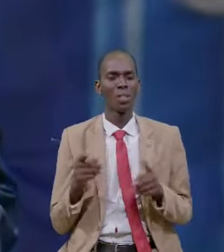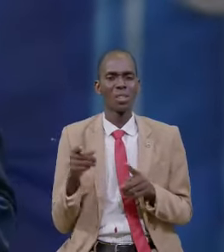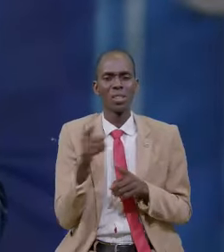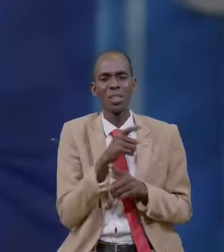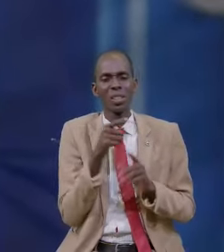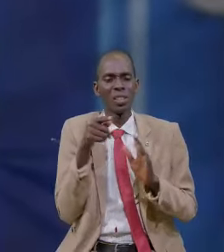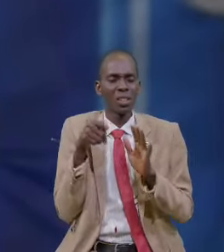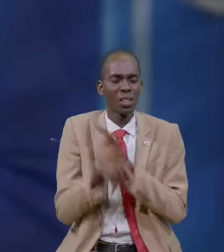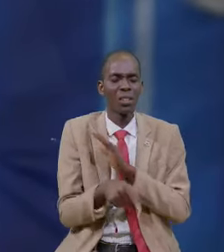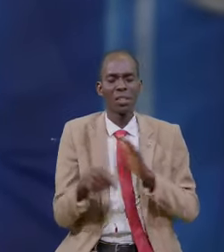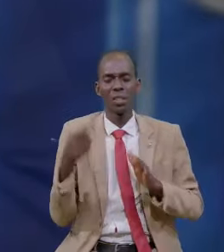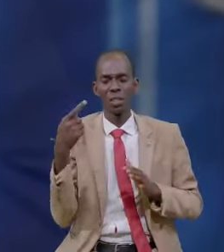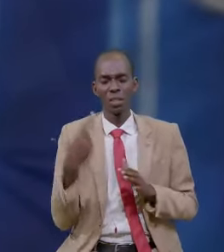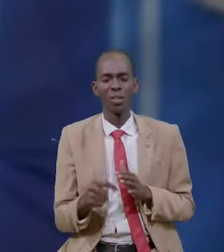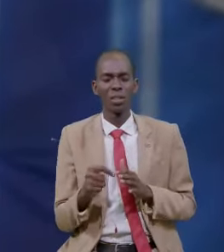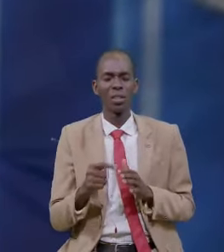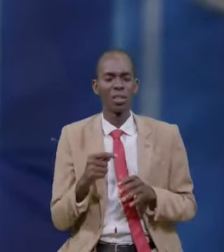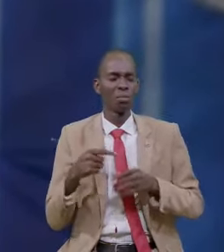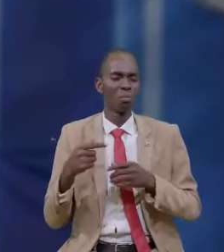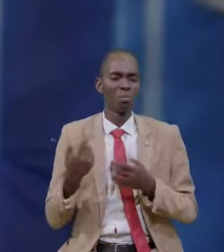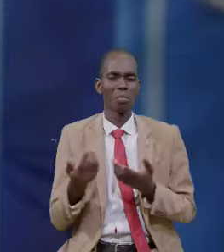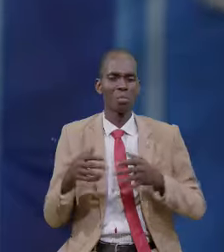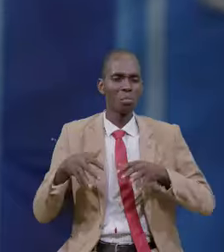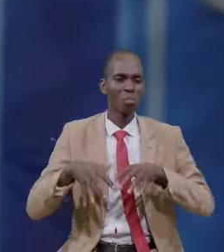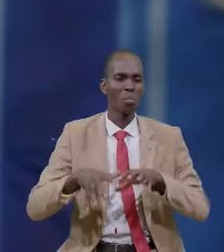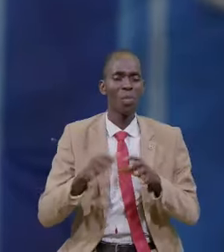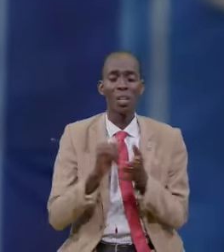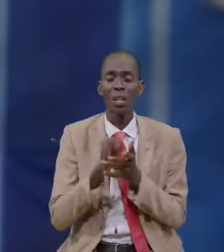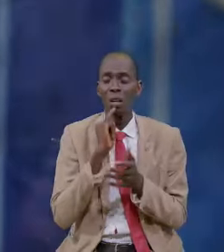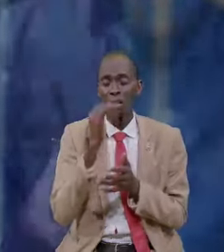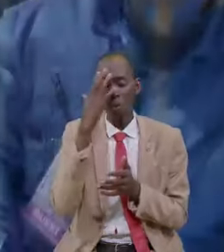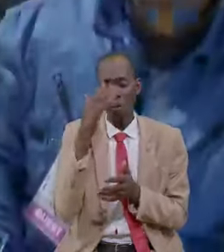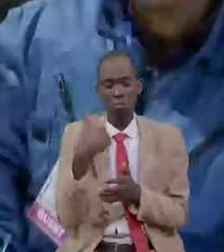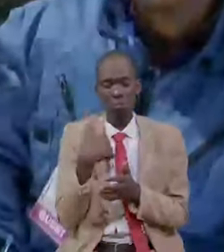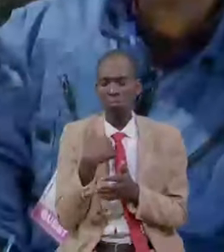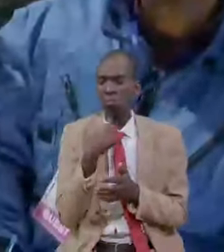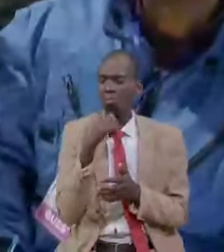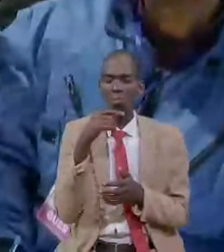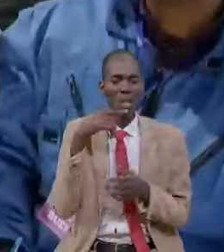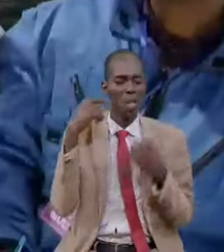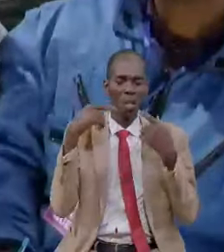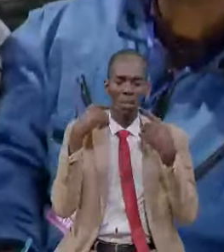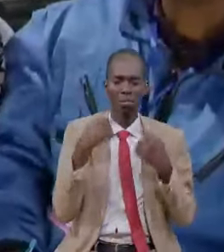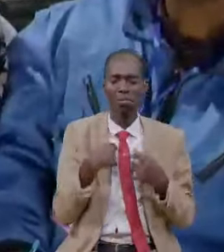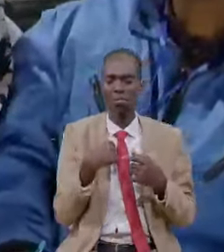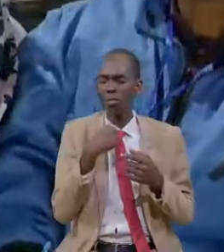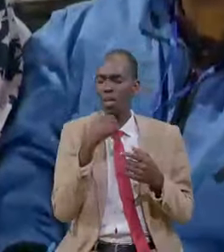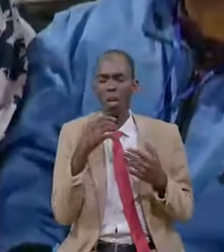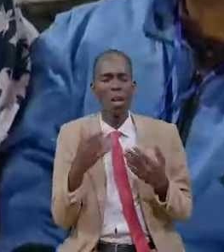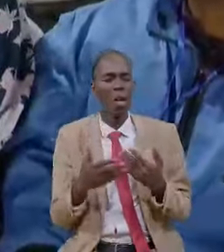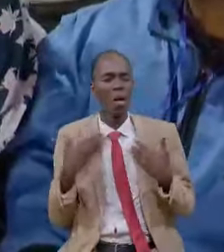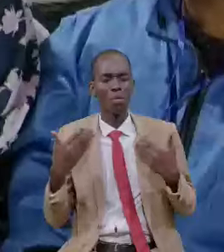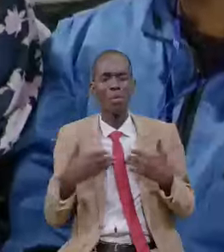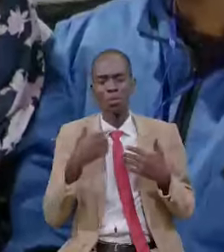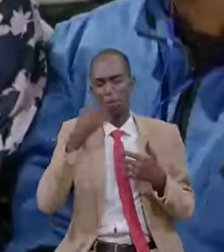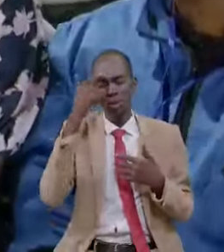feel guilt everywhere. That's why I cannot smile. I cannot be, you know, happy, because of the load